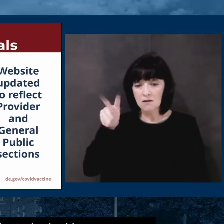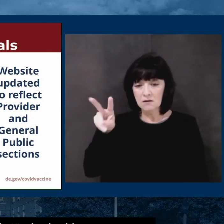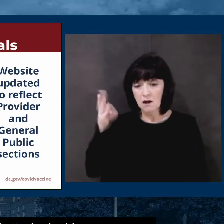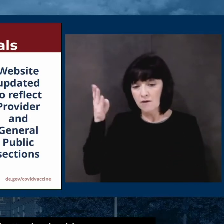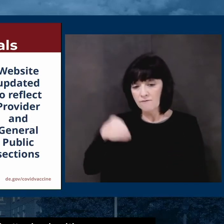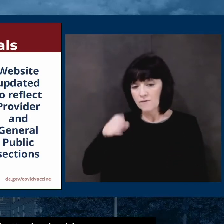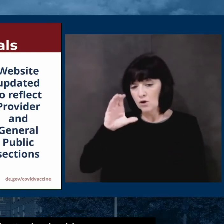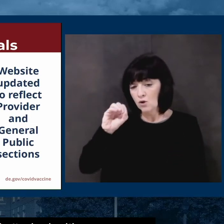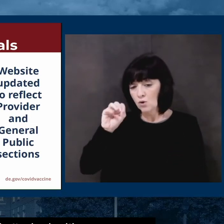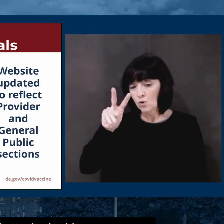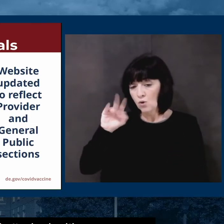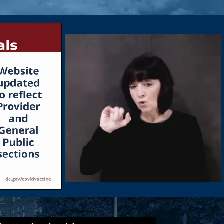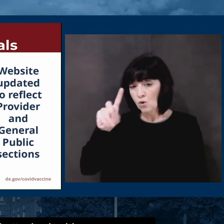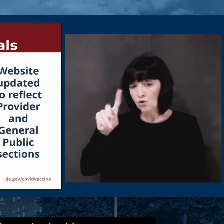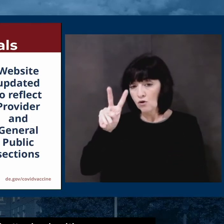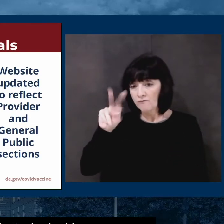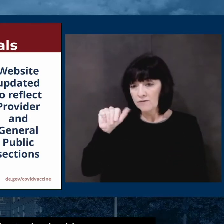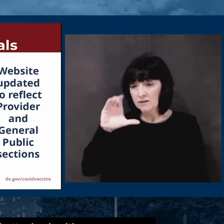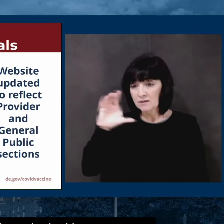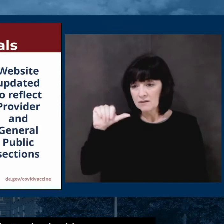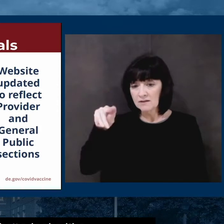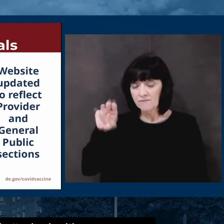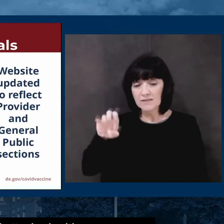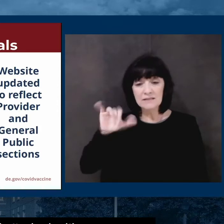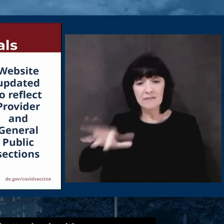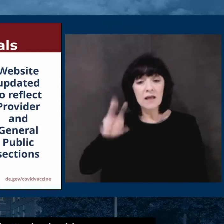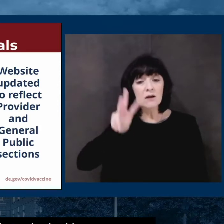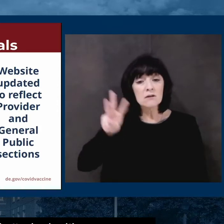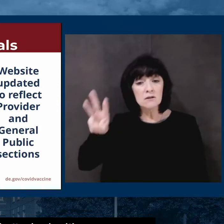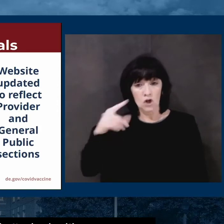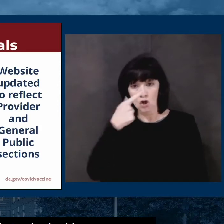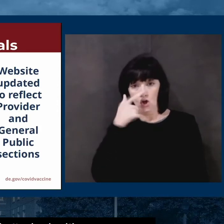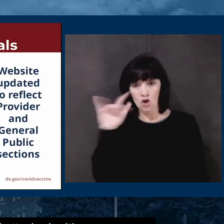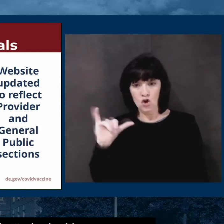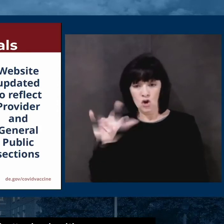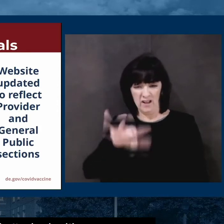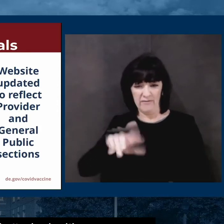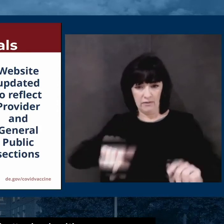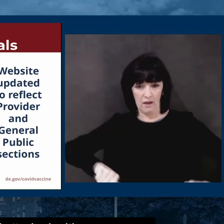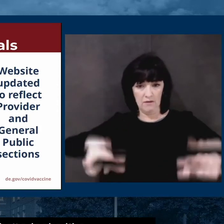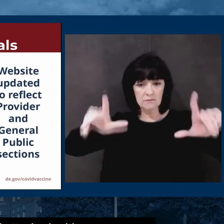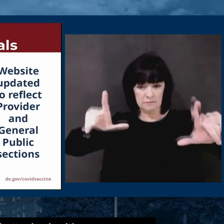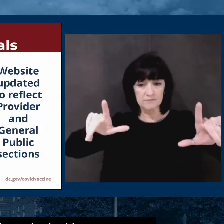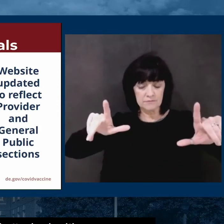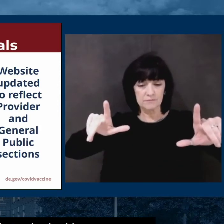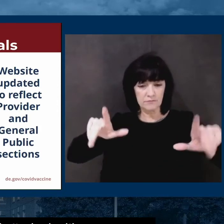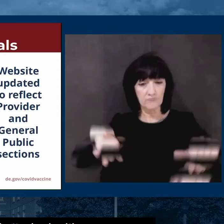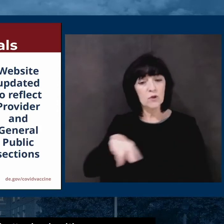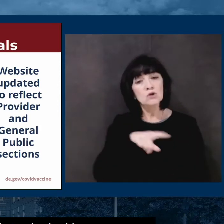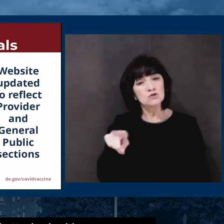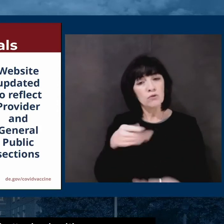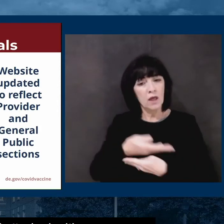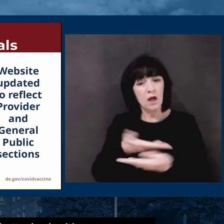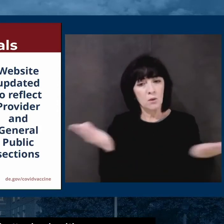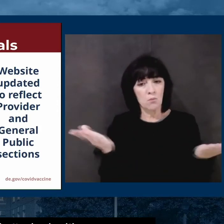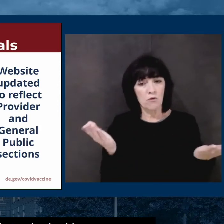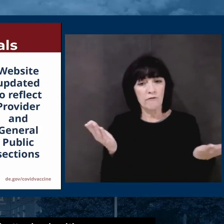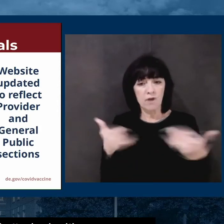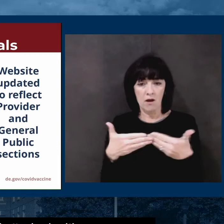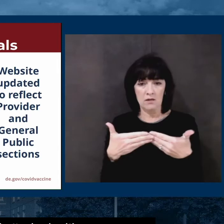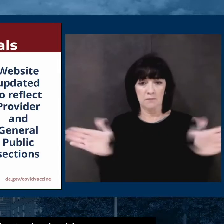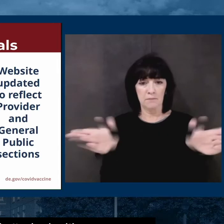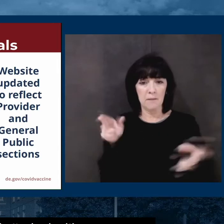de.gov/COVID vaccine. And this website is updated frequently to reflect provider and general public sessions. There are multiple links here.